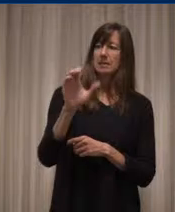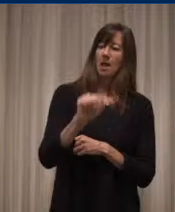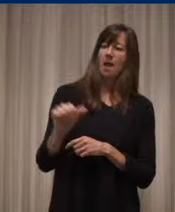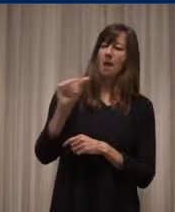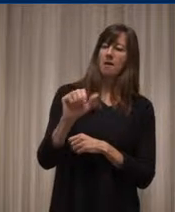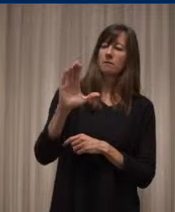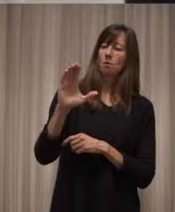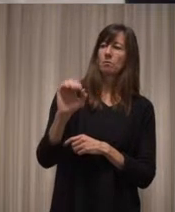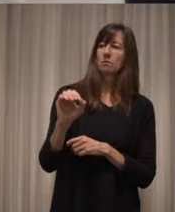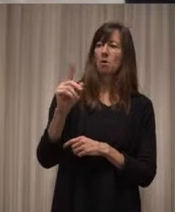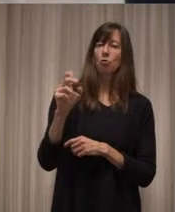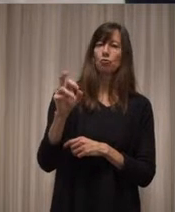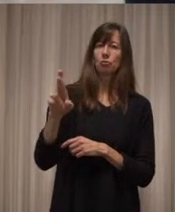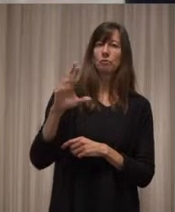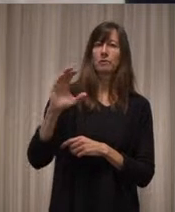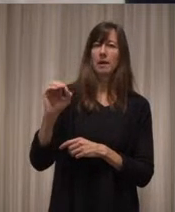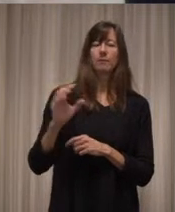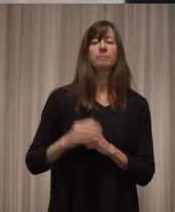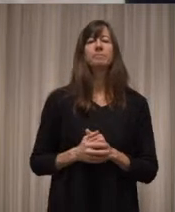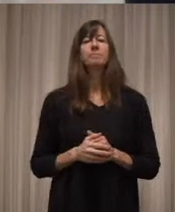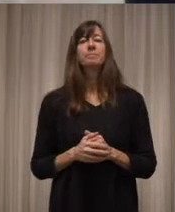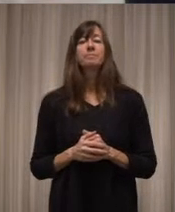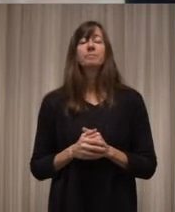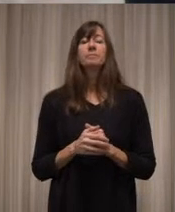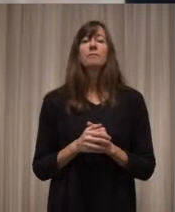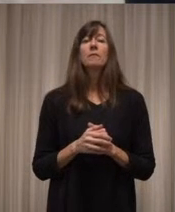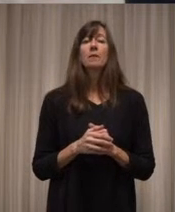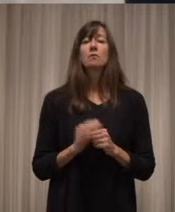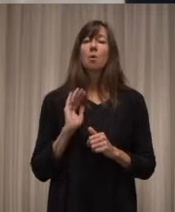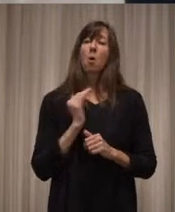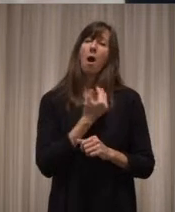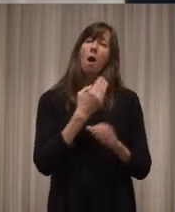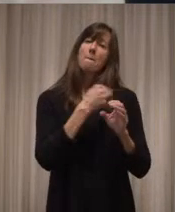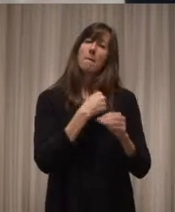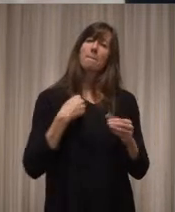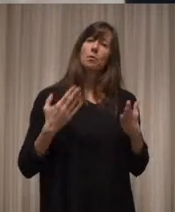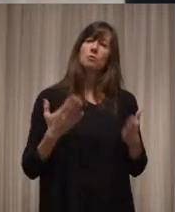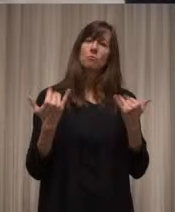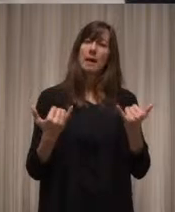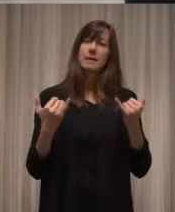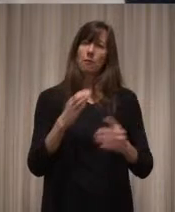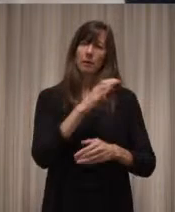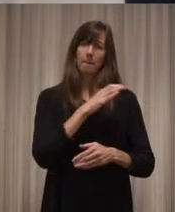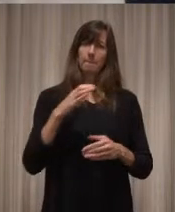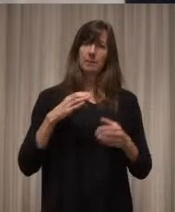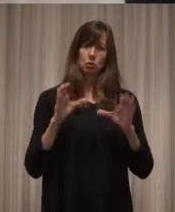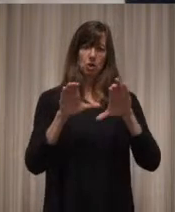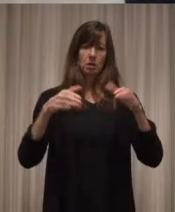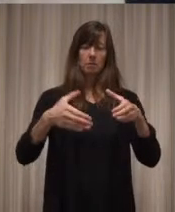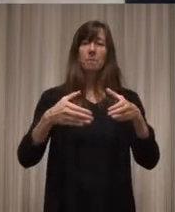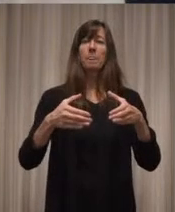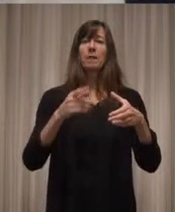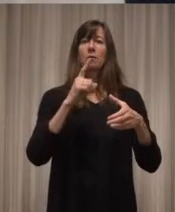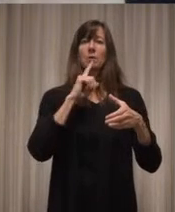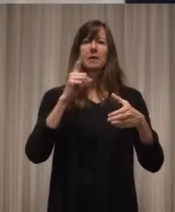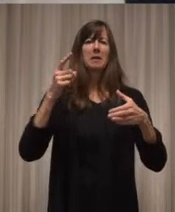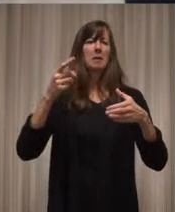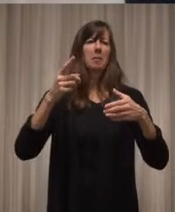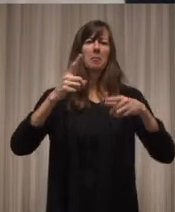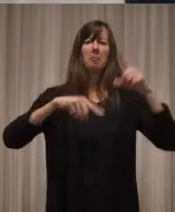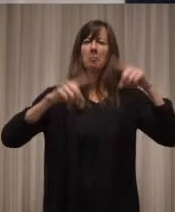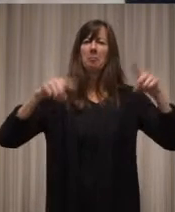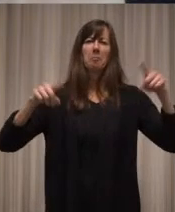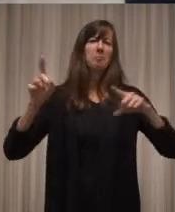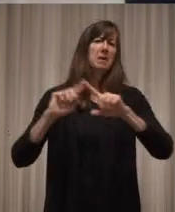The initial members of the commission include a wide array of healthcare leaders,